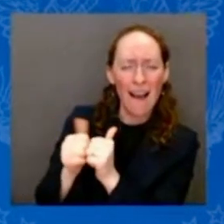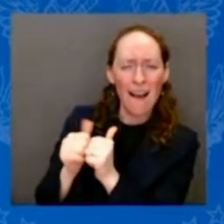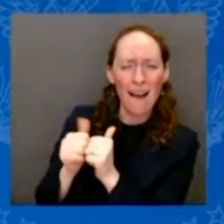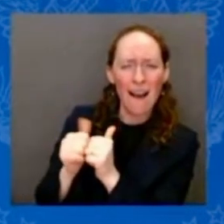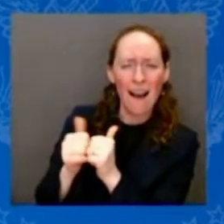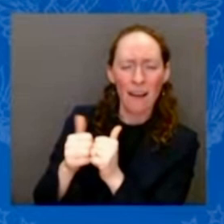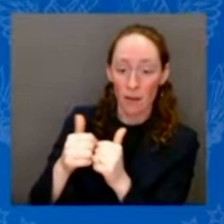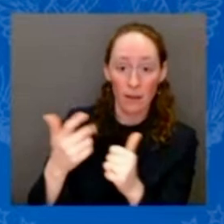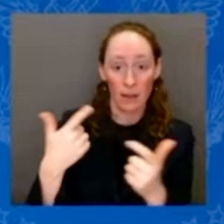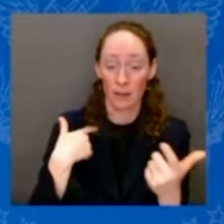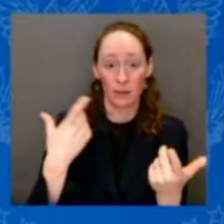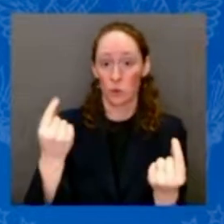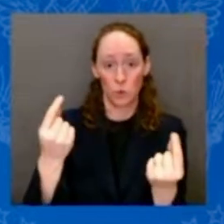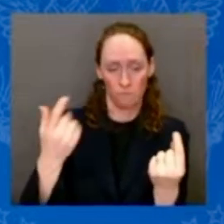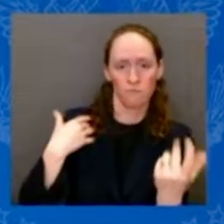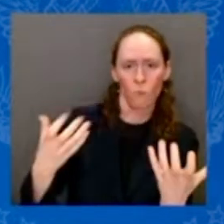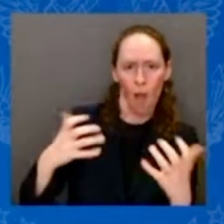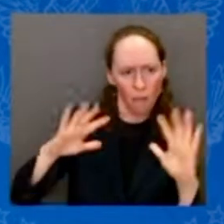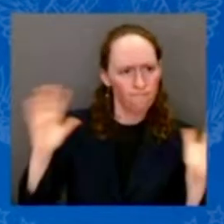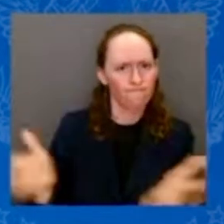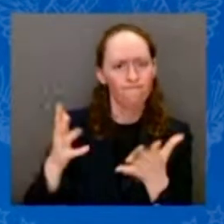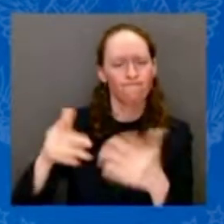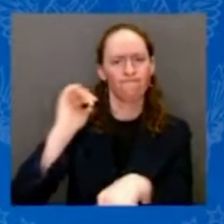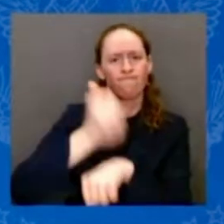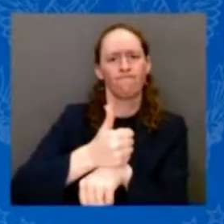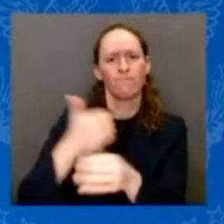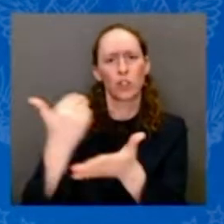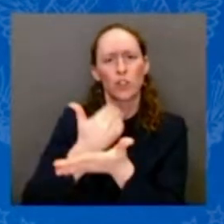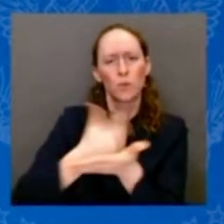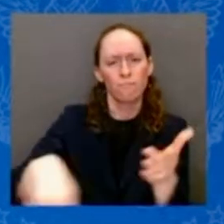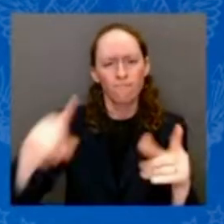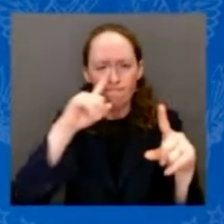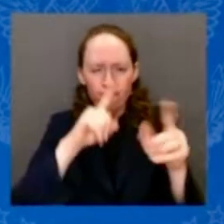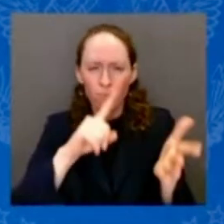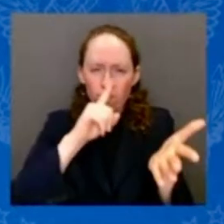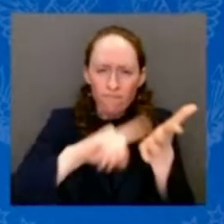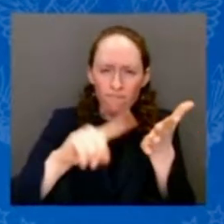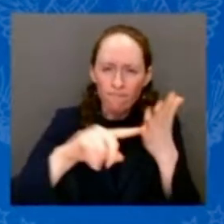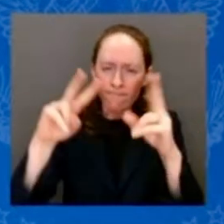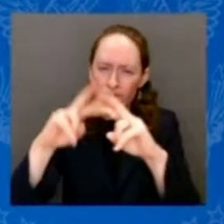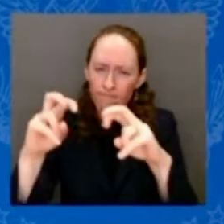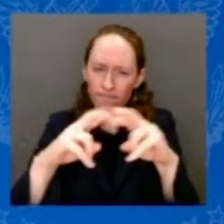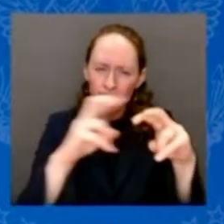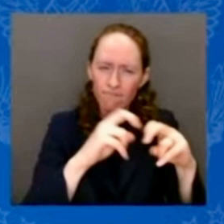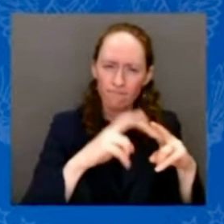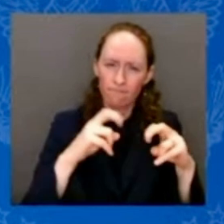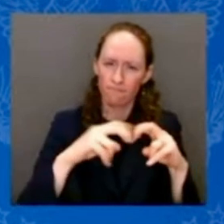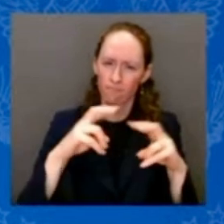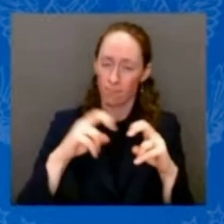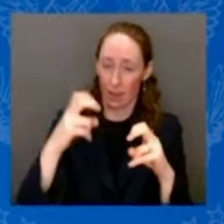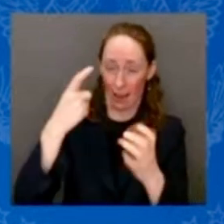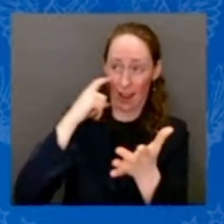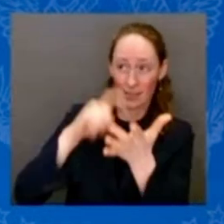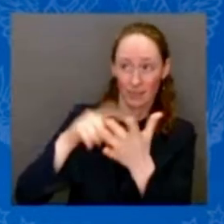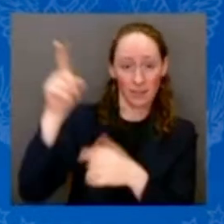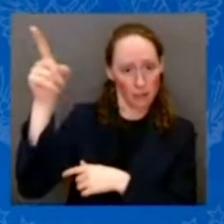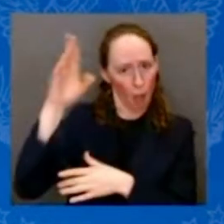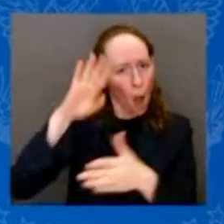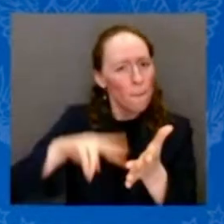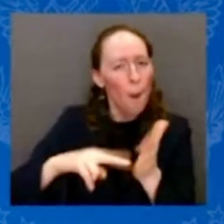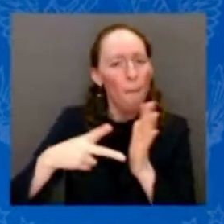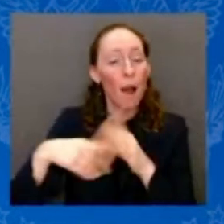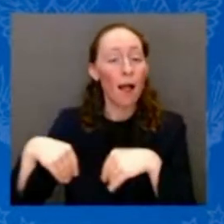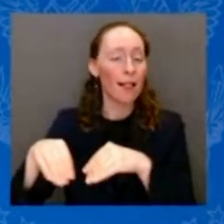gun manufacturers aggressively market firearms to civilians, especially minors, including by using military